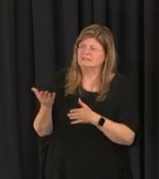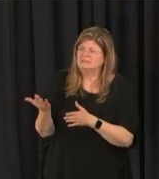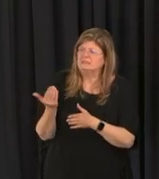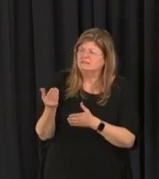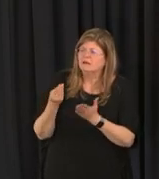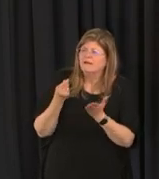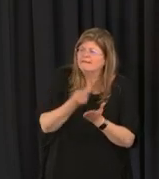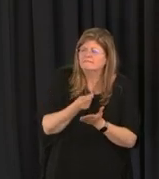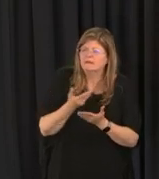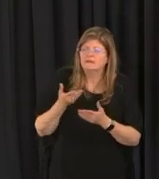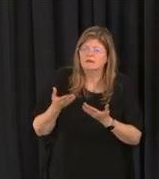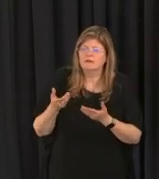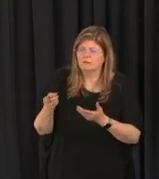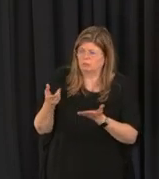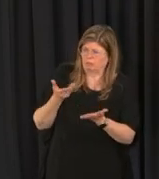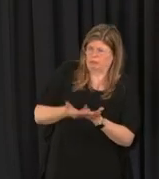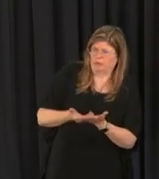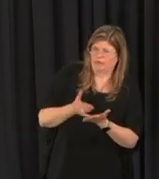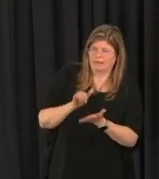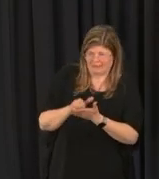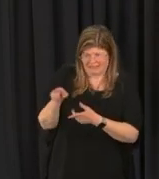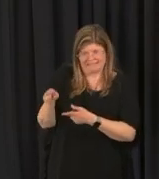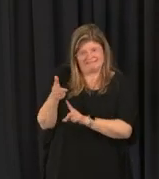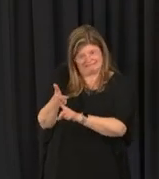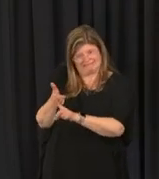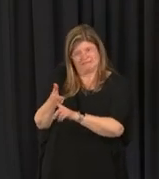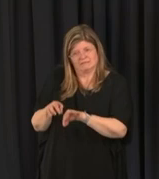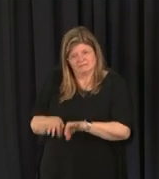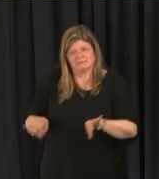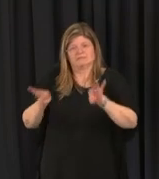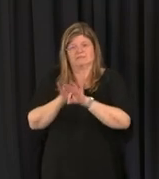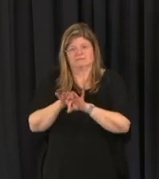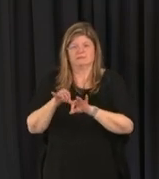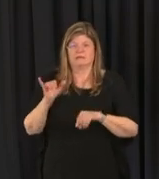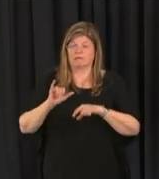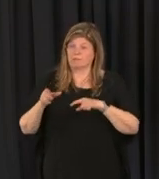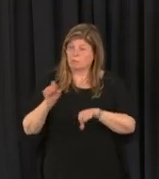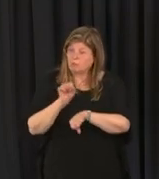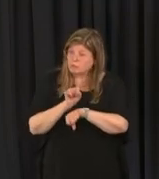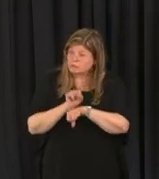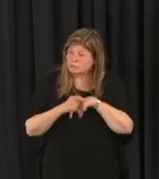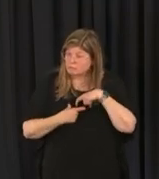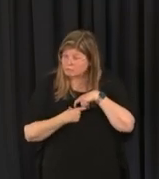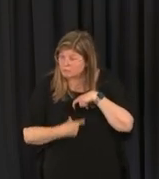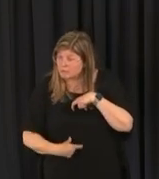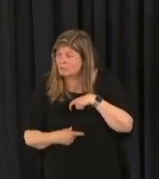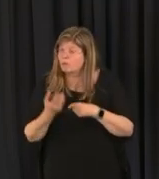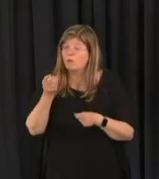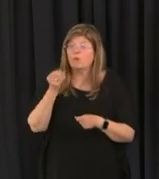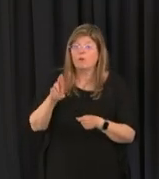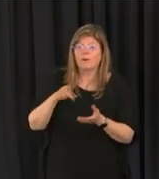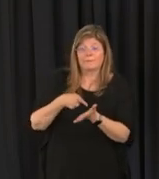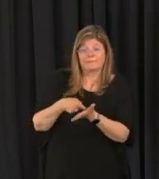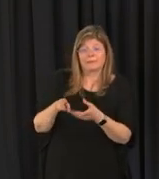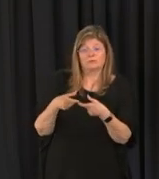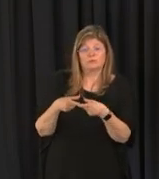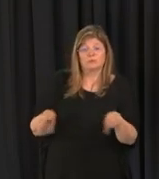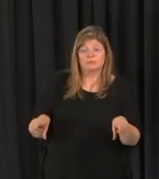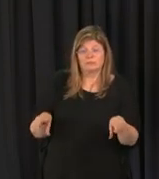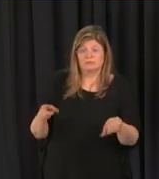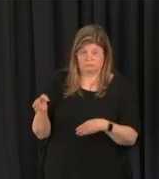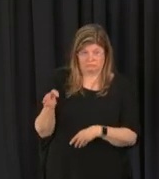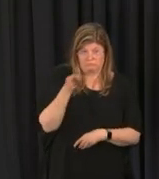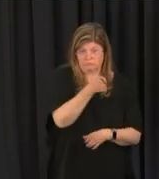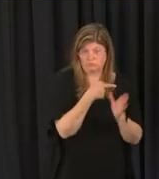of proof of their essential employee status, which could be their work badge, it could be their paycheck, et cetera. Otherwise, we could simply just have